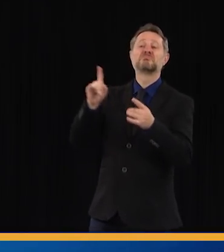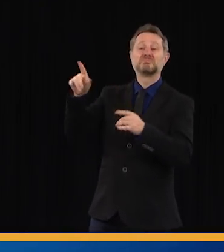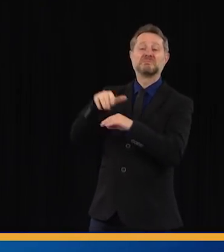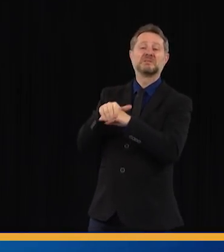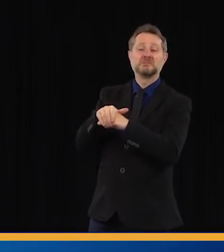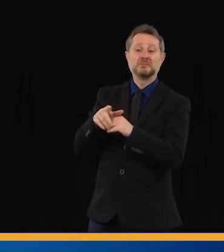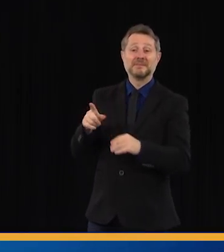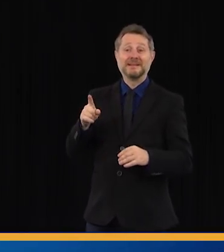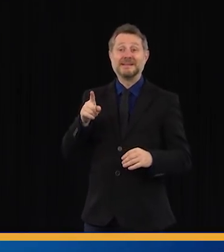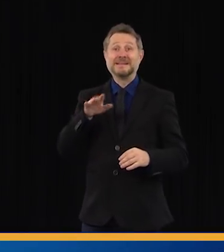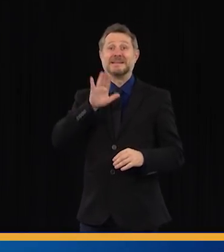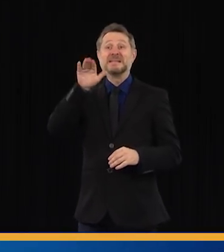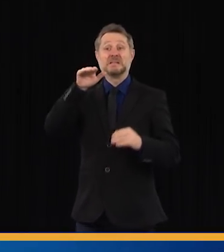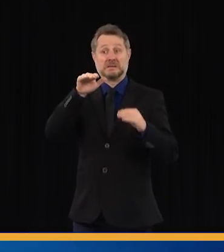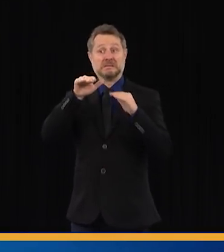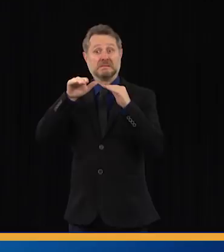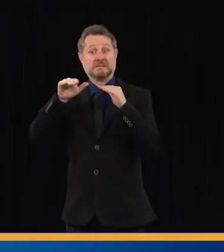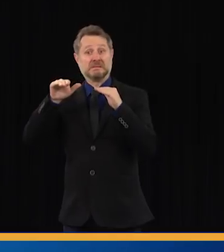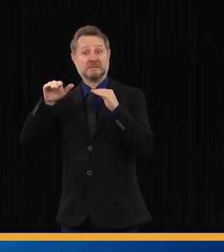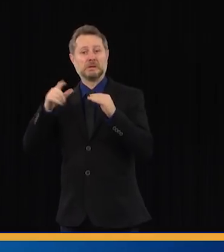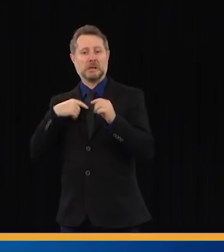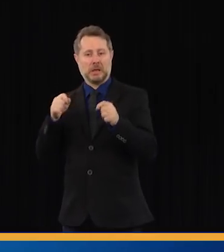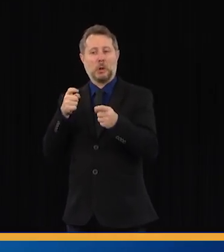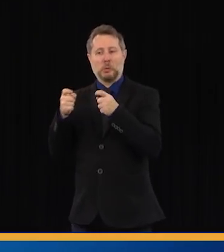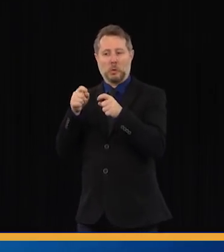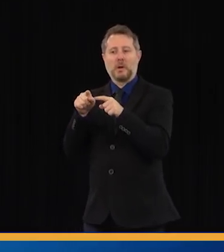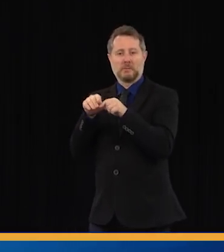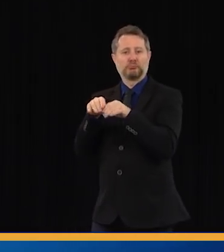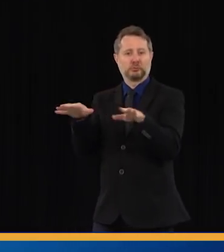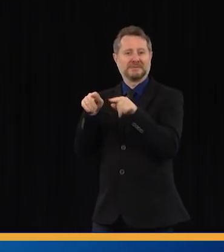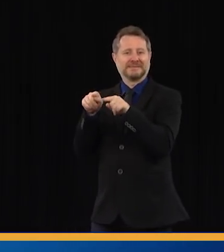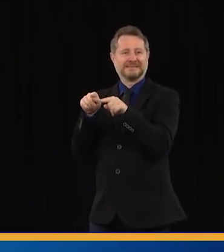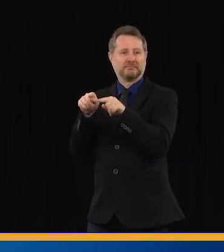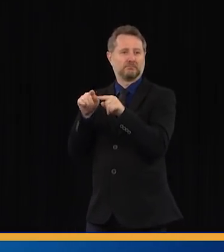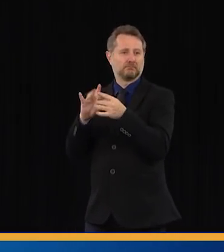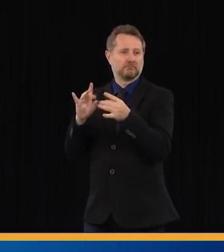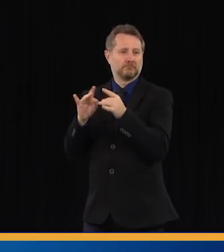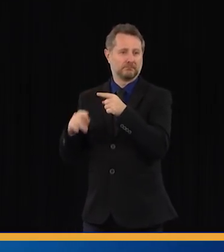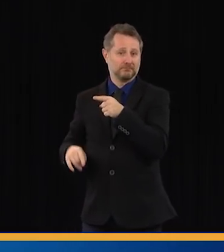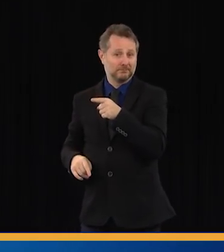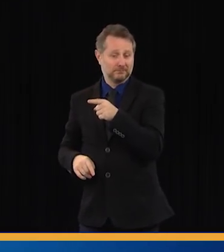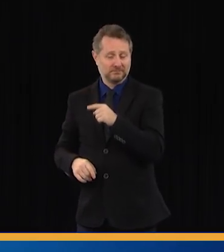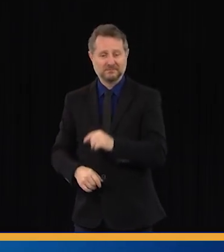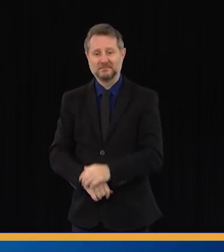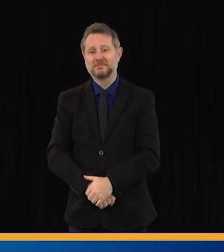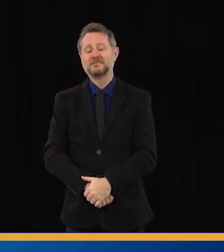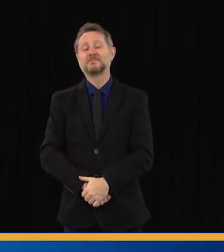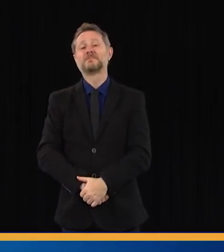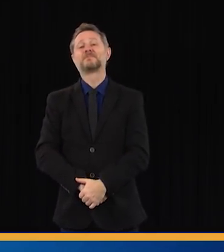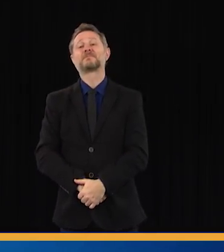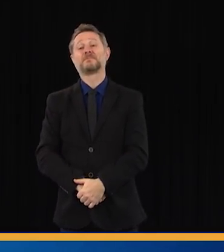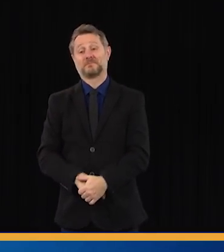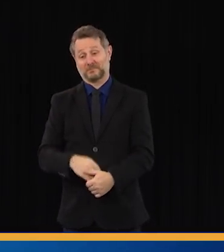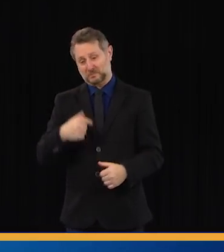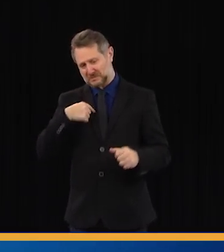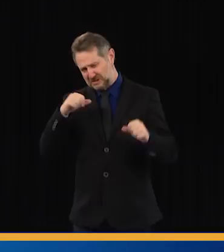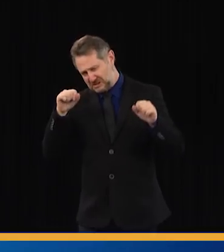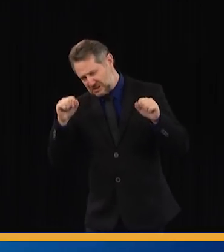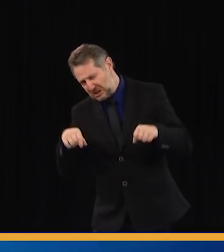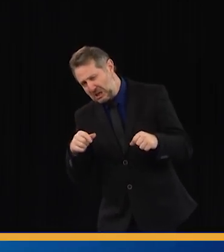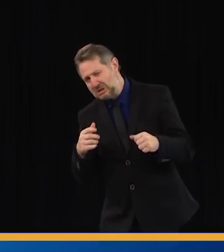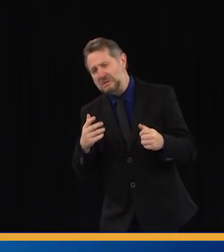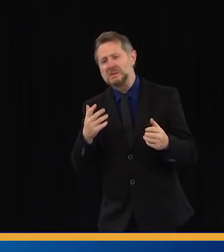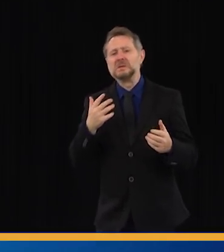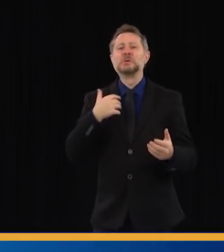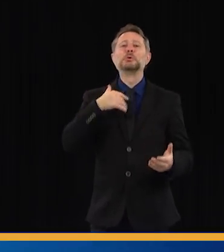Yes, we can control the spread, and we can reduce the number of people